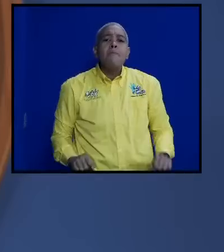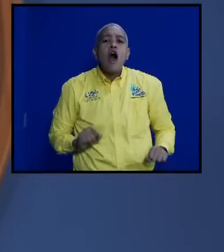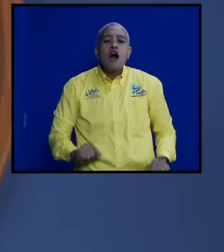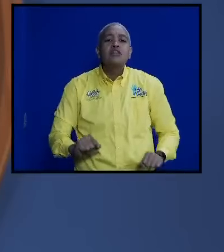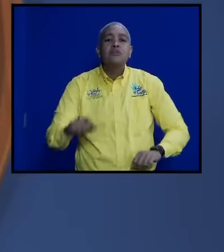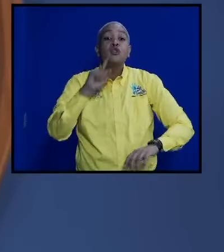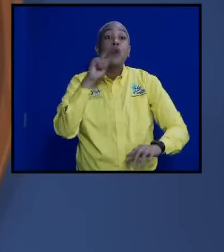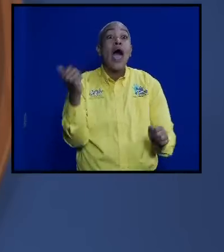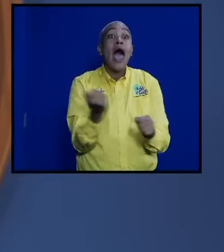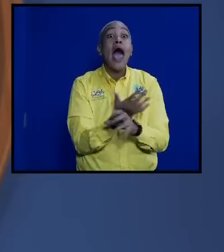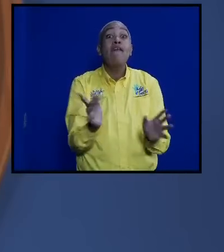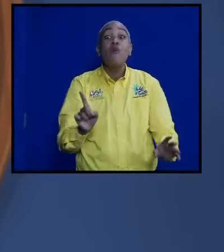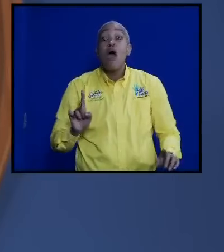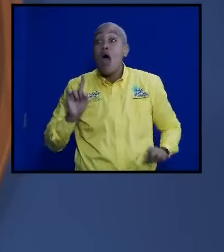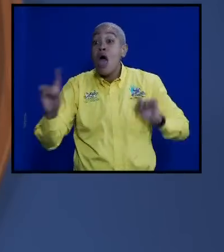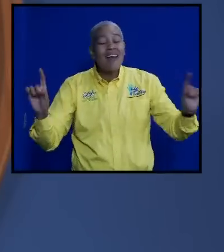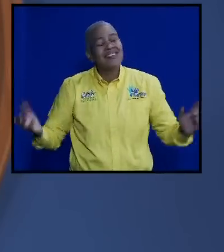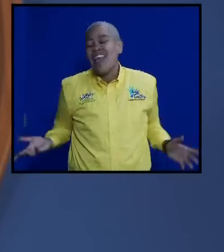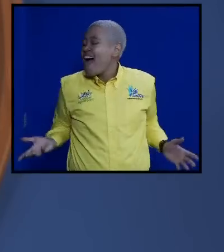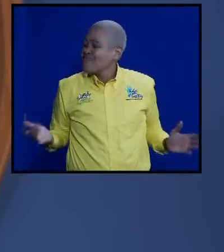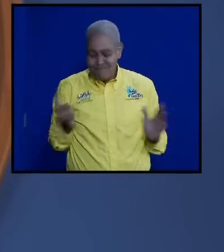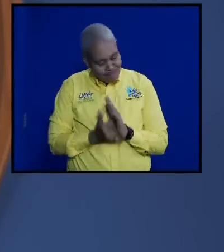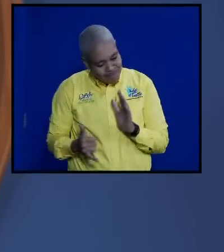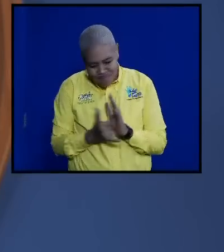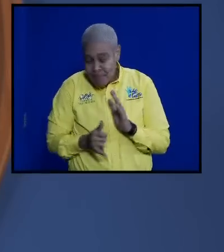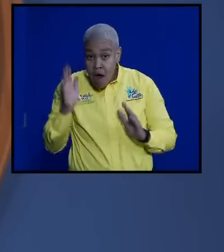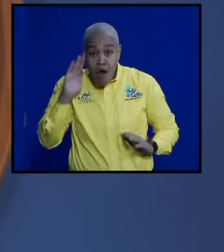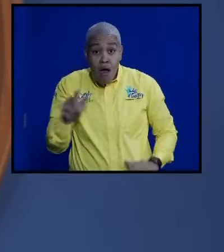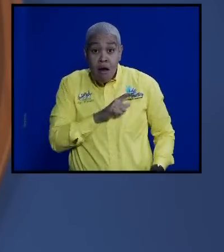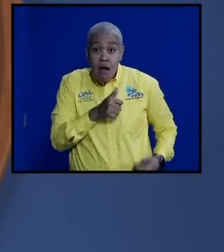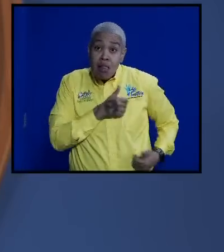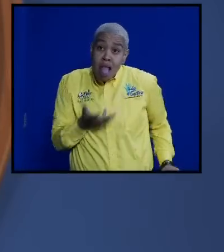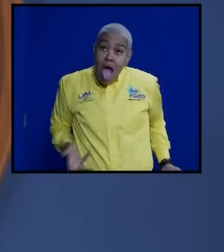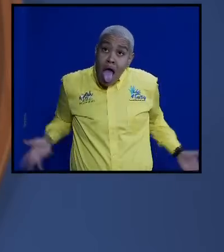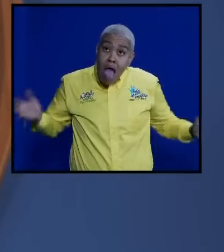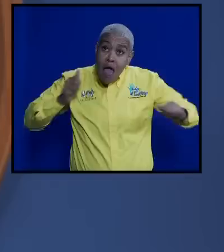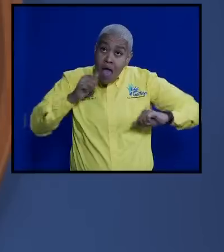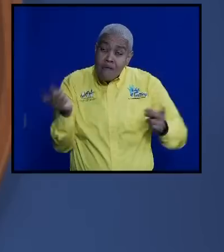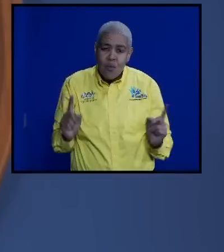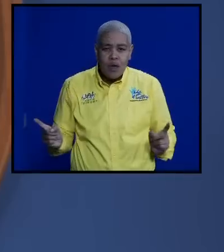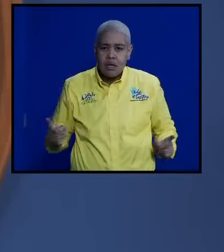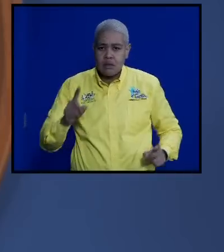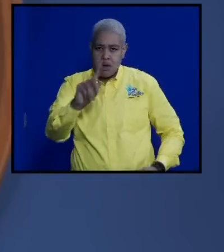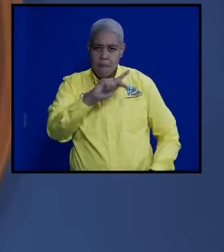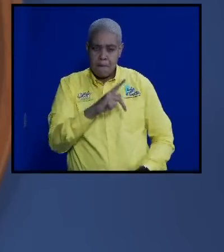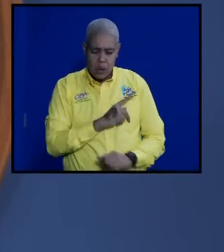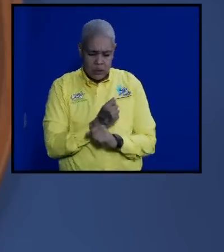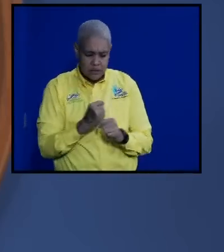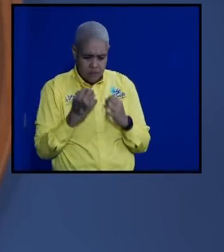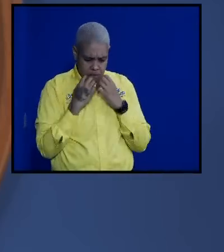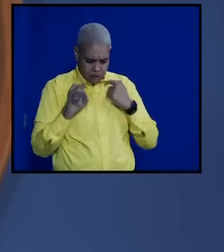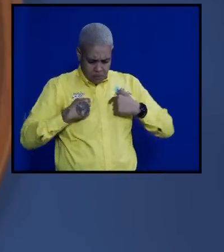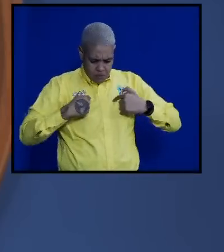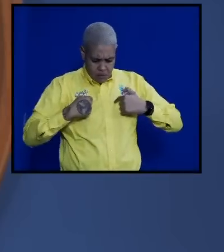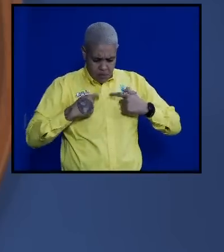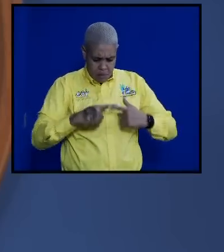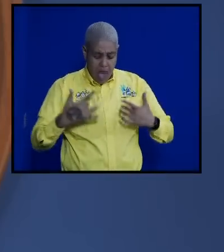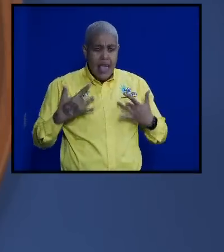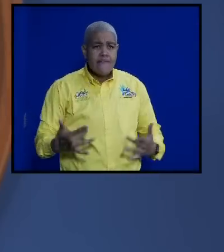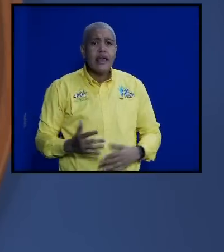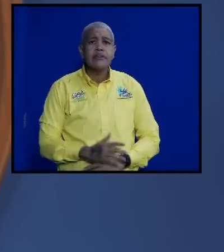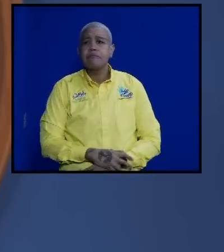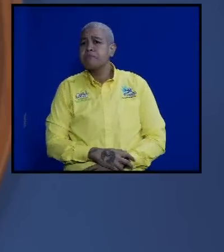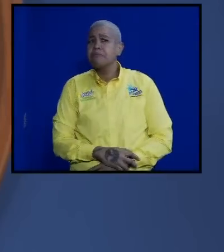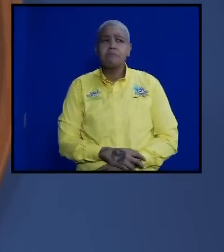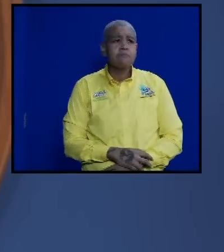to be everywhere. We ask you to take responsibility for your personal safety on the roads and at these events, while we